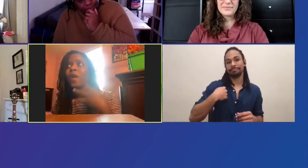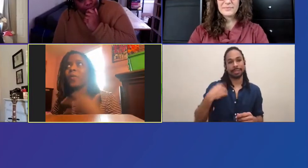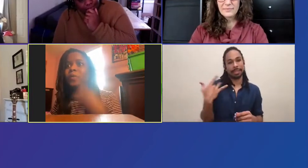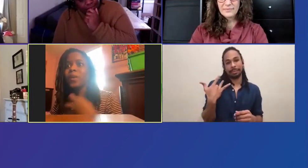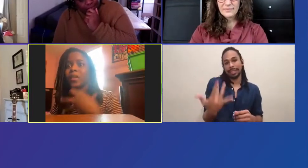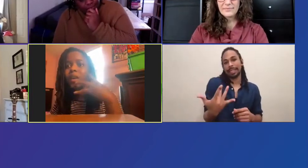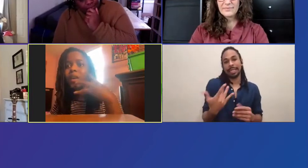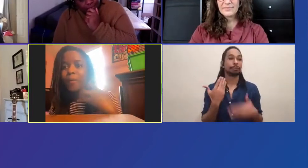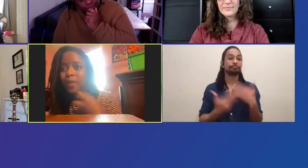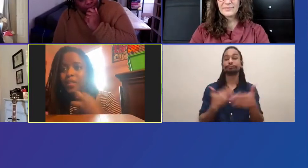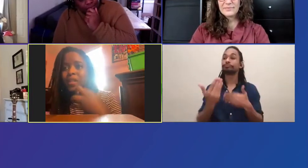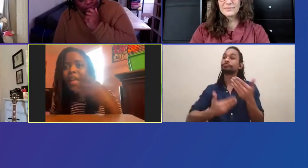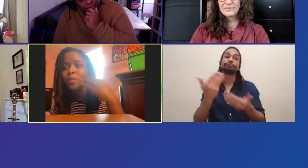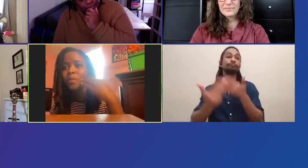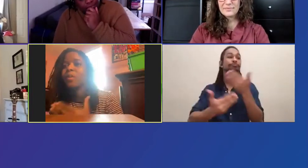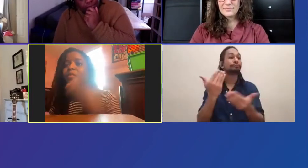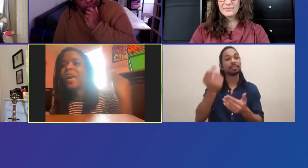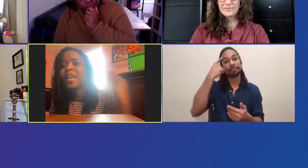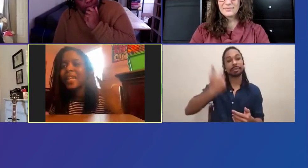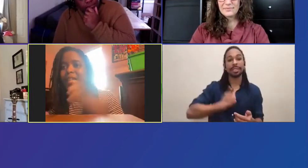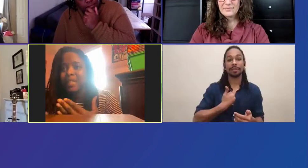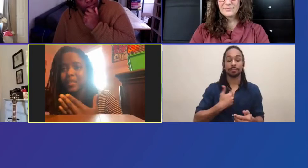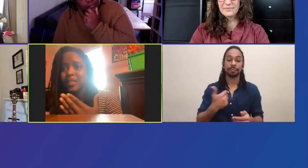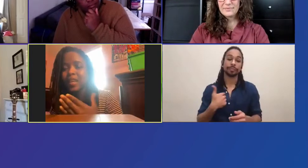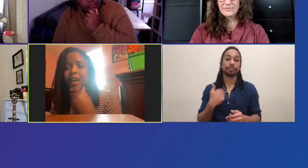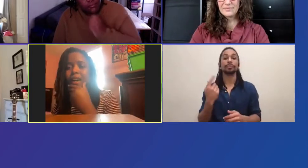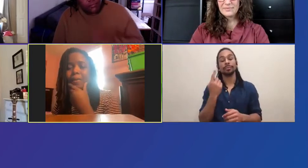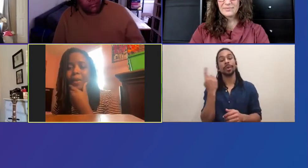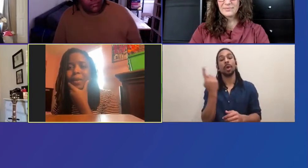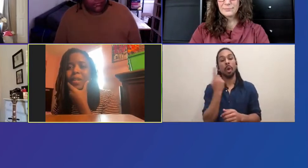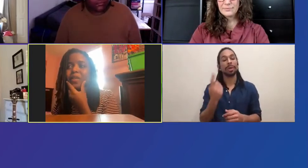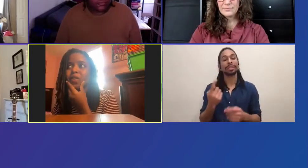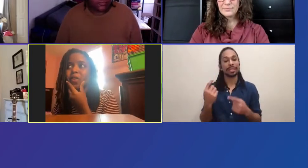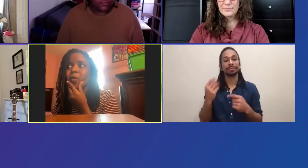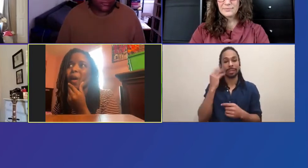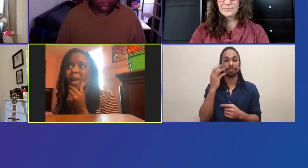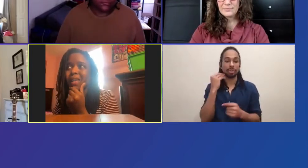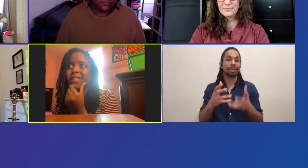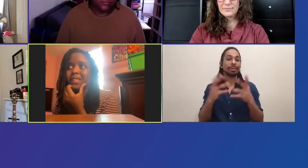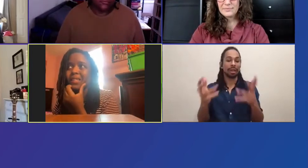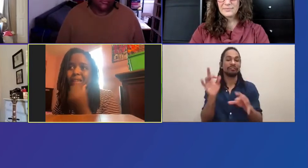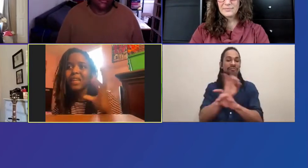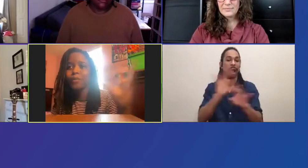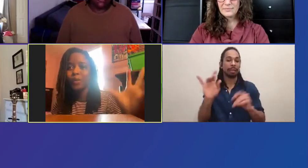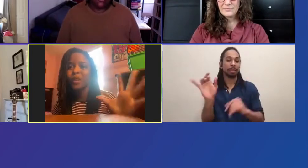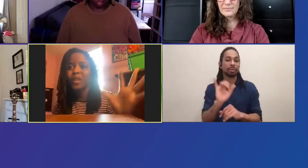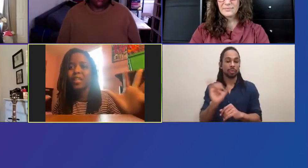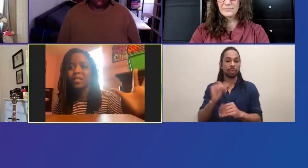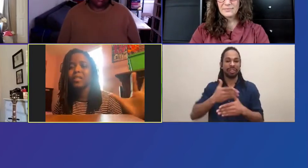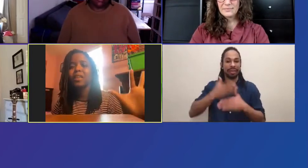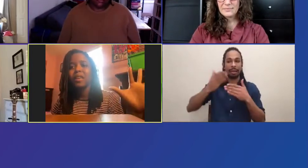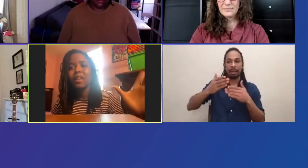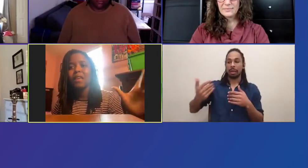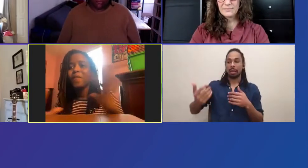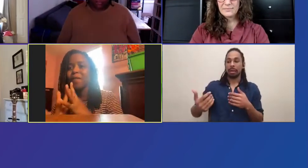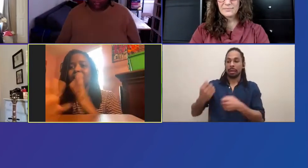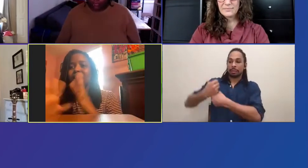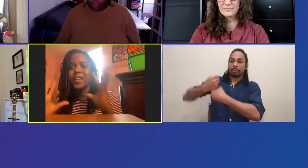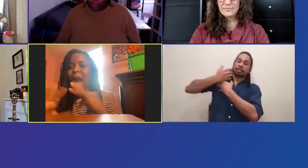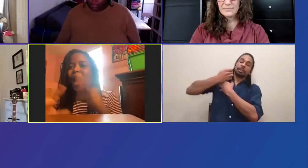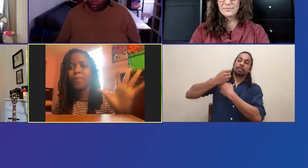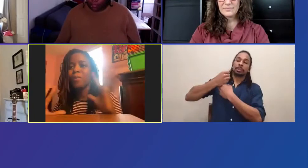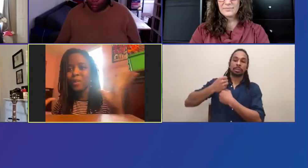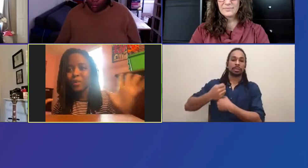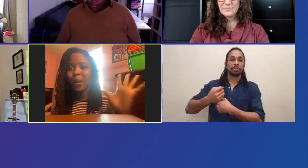have always been a person at the brunt of violence in many different ways in community that's